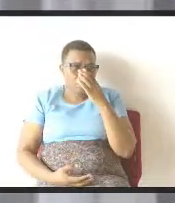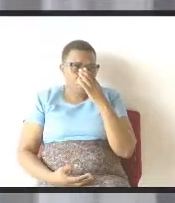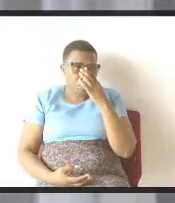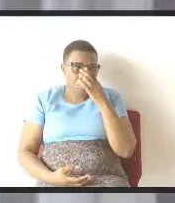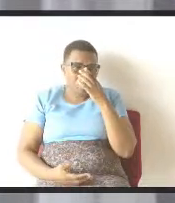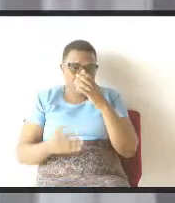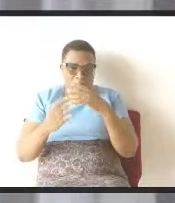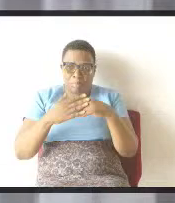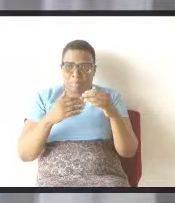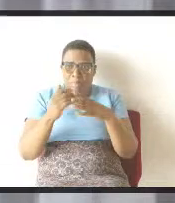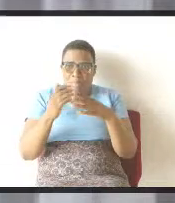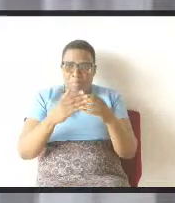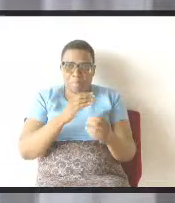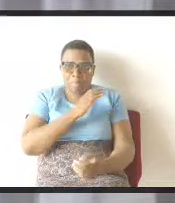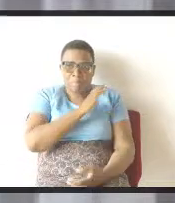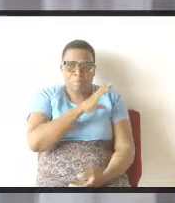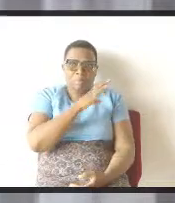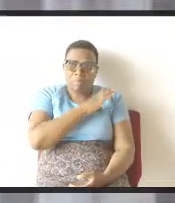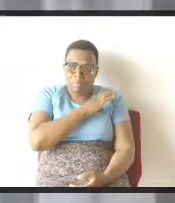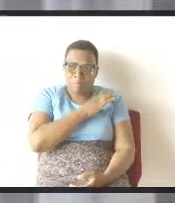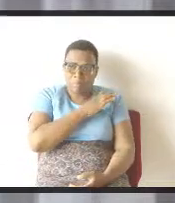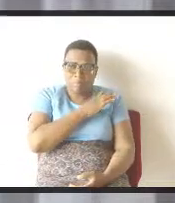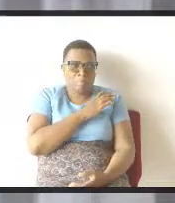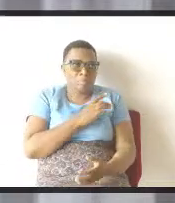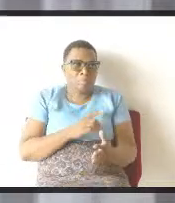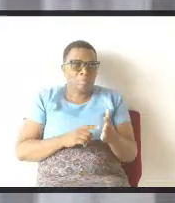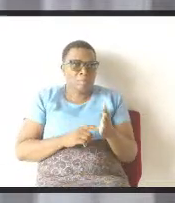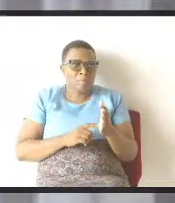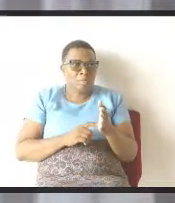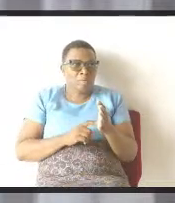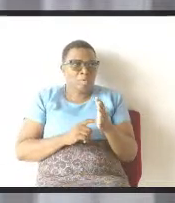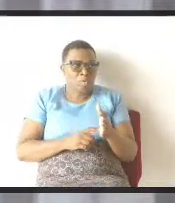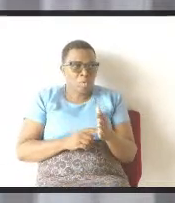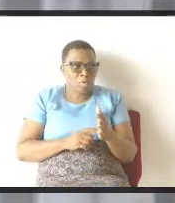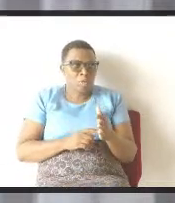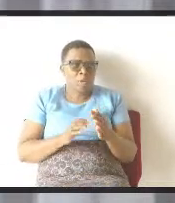character and showing His faithfulness.